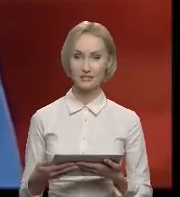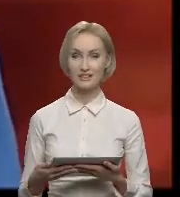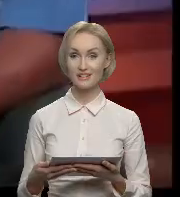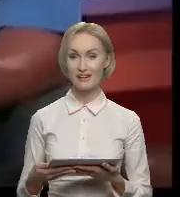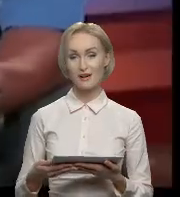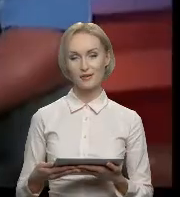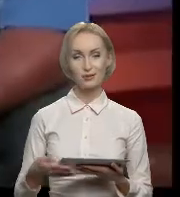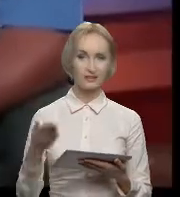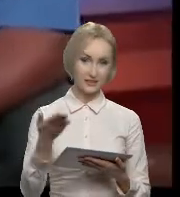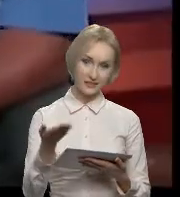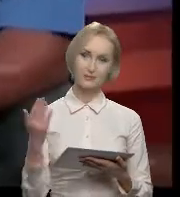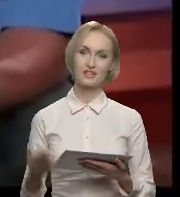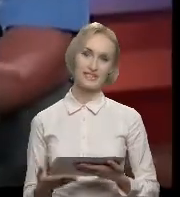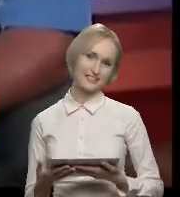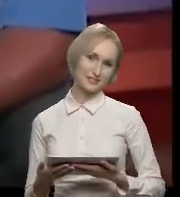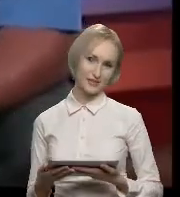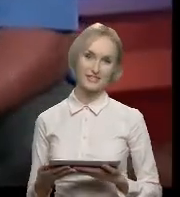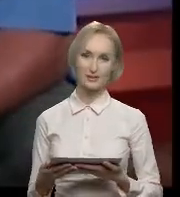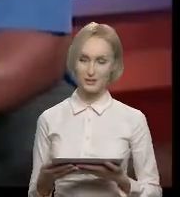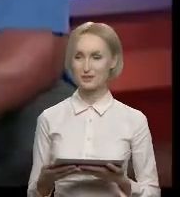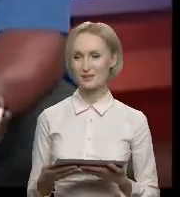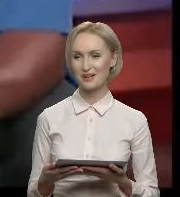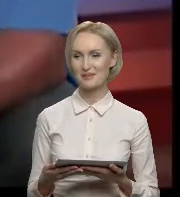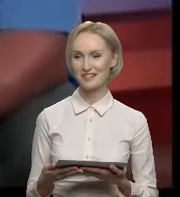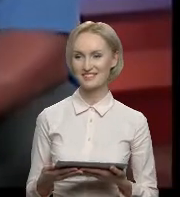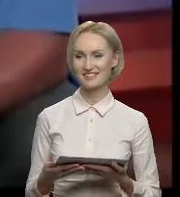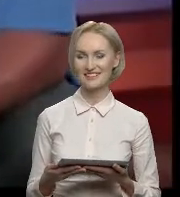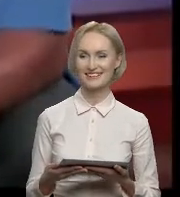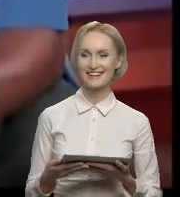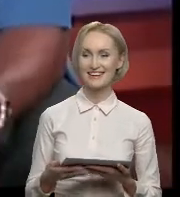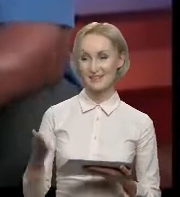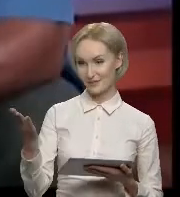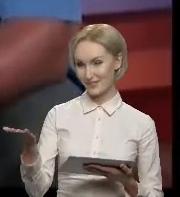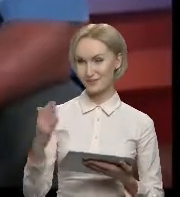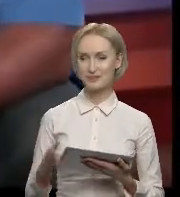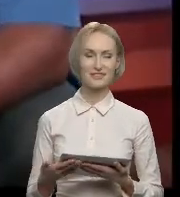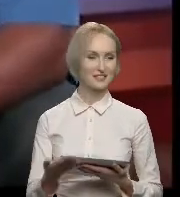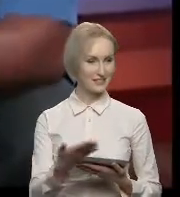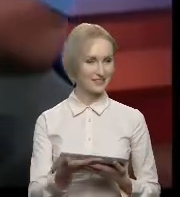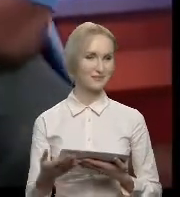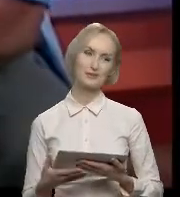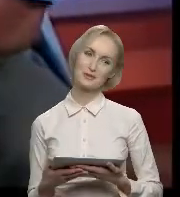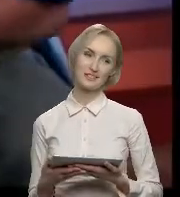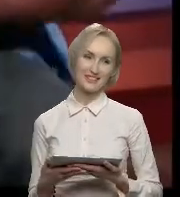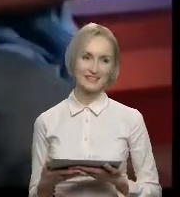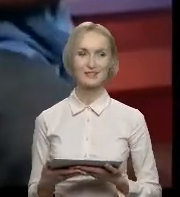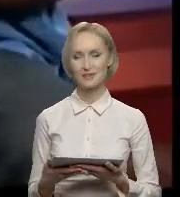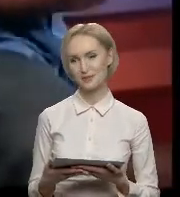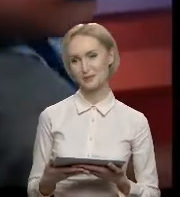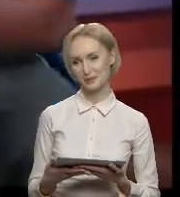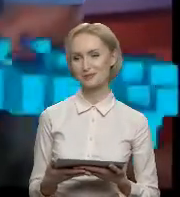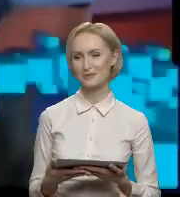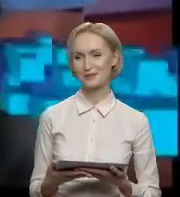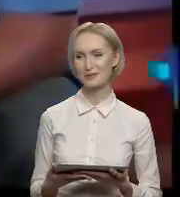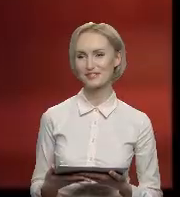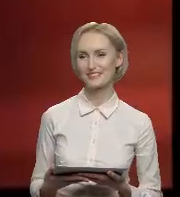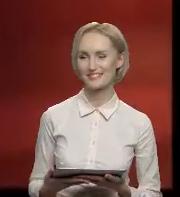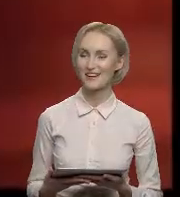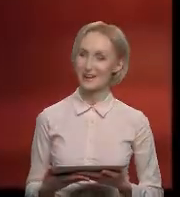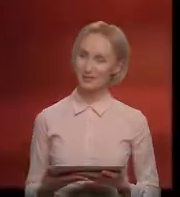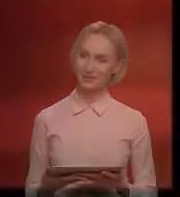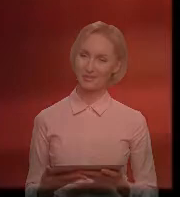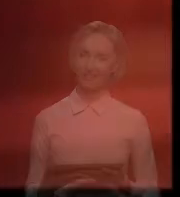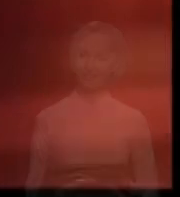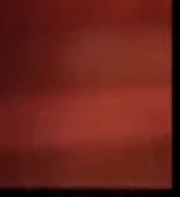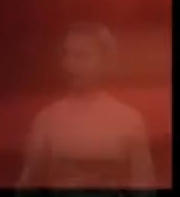her mother were sitting there probably trying to figure out who the father is. So they wanted to wait until it come out to try to see who it looked like and possibly. If the baby